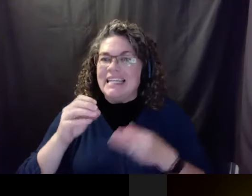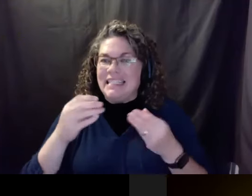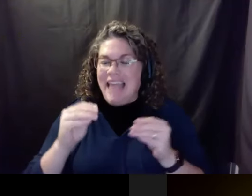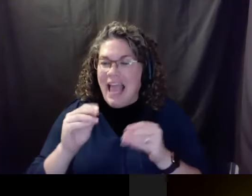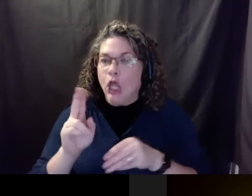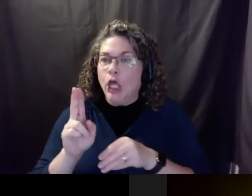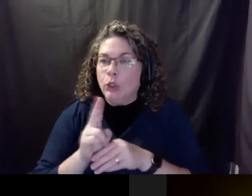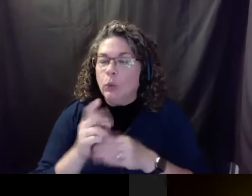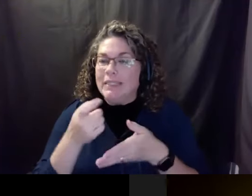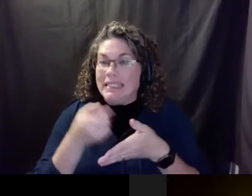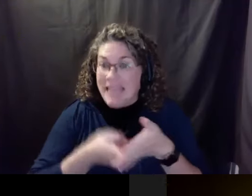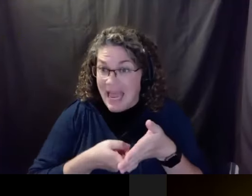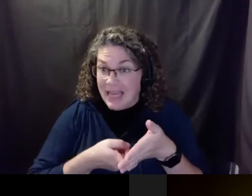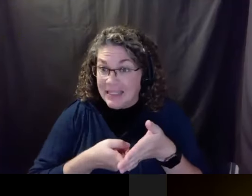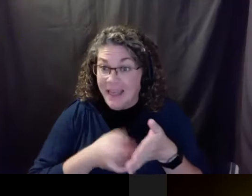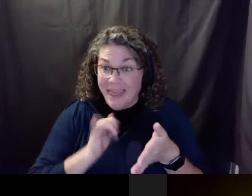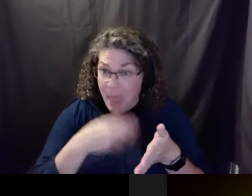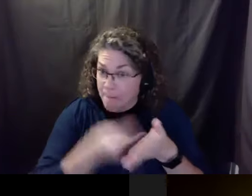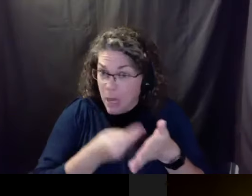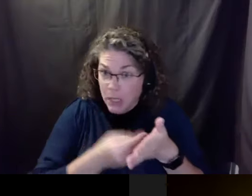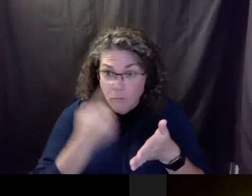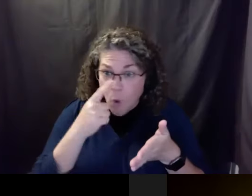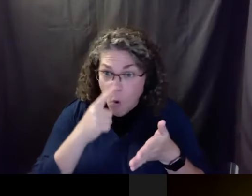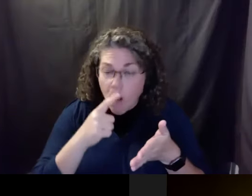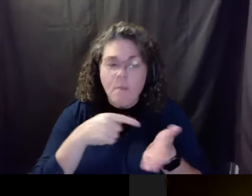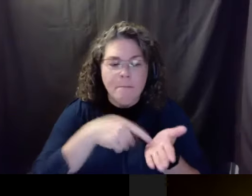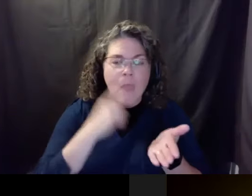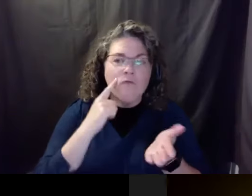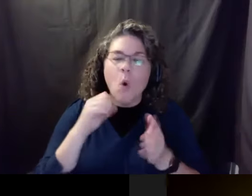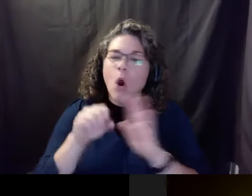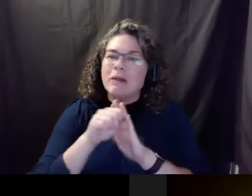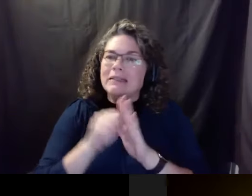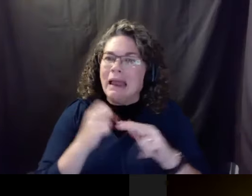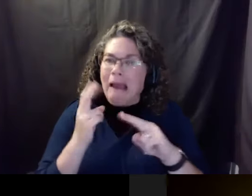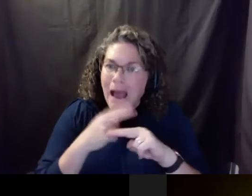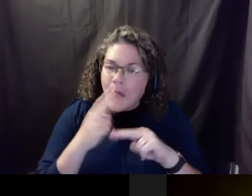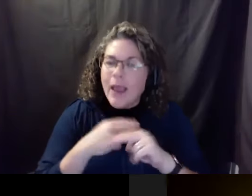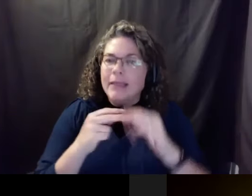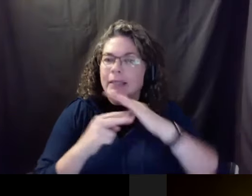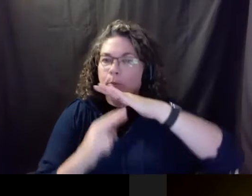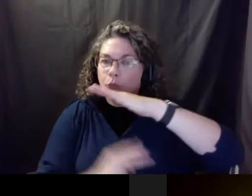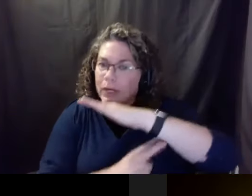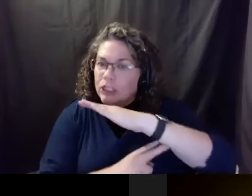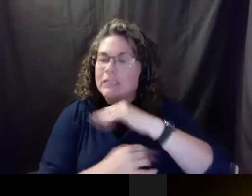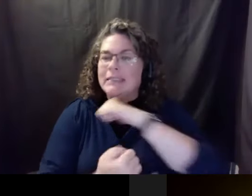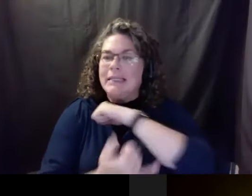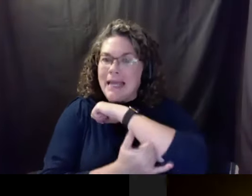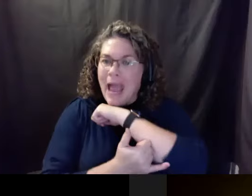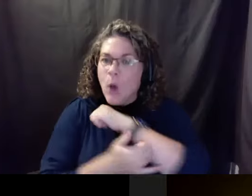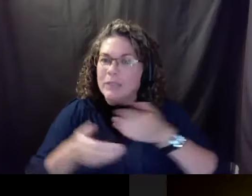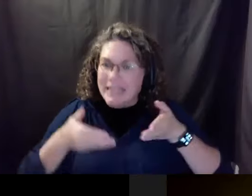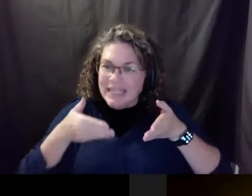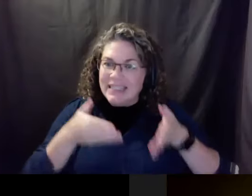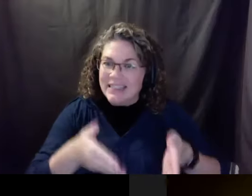state highways and bridges, our county and city streets, our